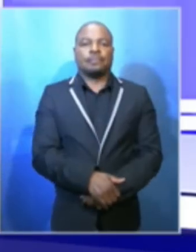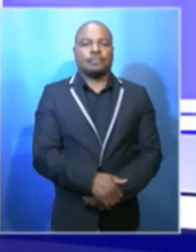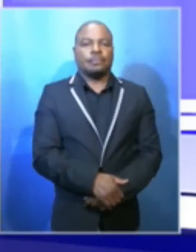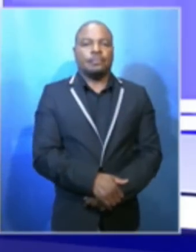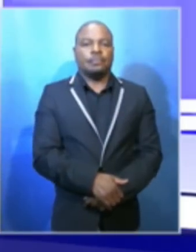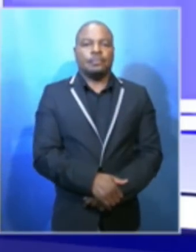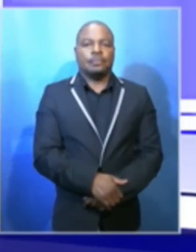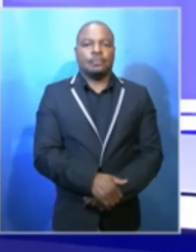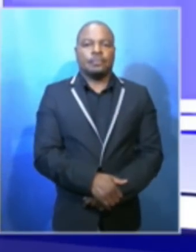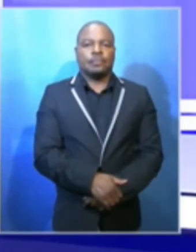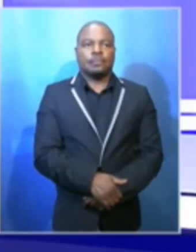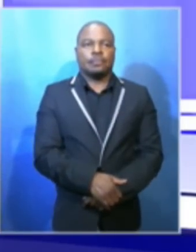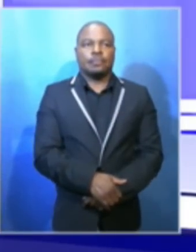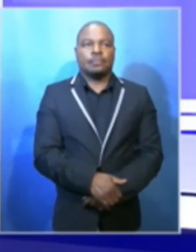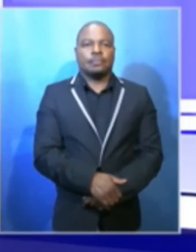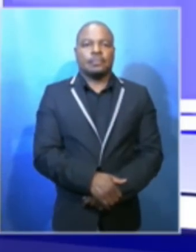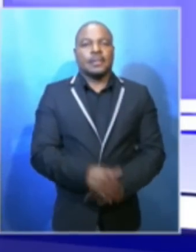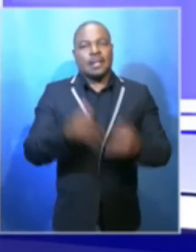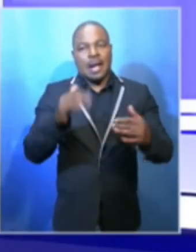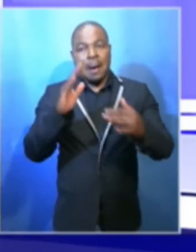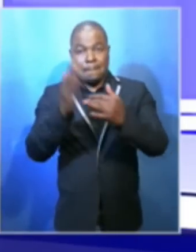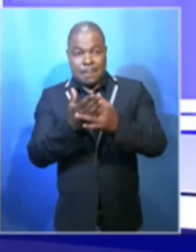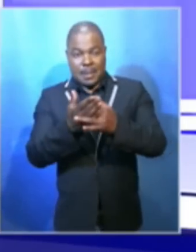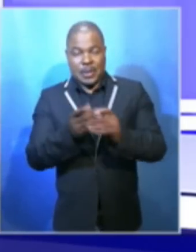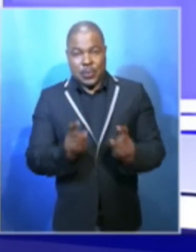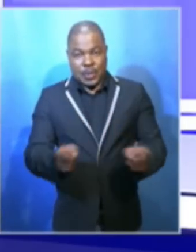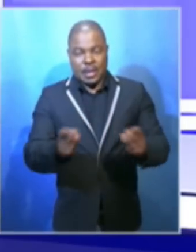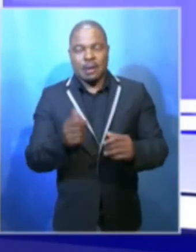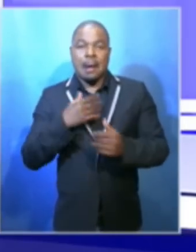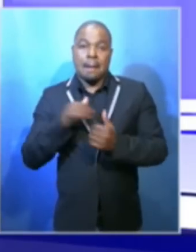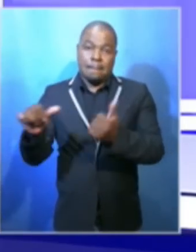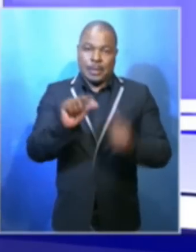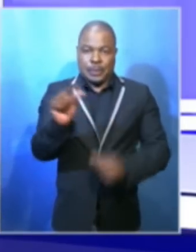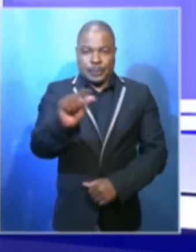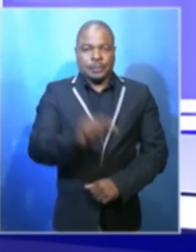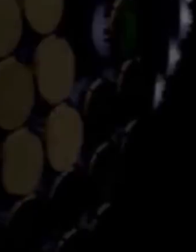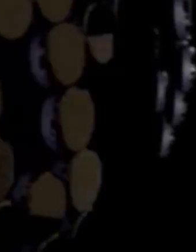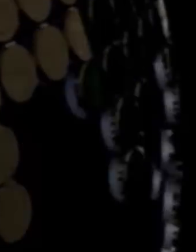Tla ka bona gore tabogele ko mabenkele mothwetso re tla bua morago ga fa.